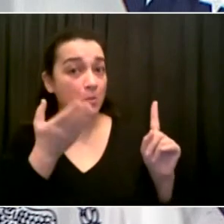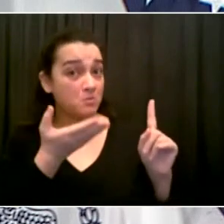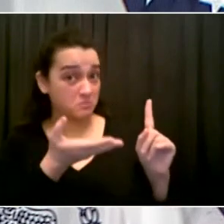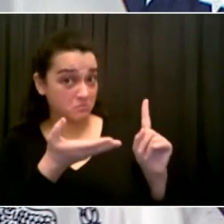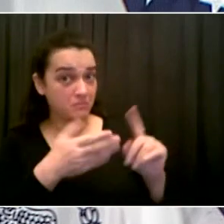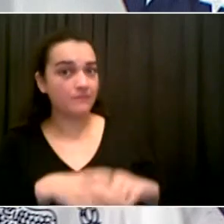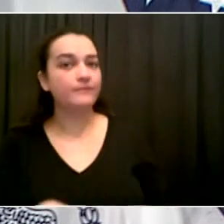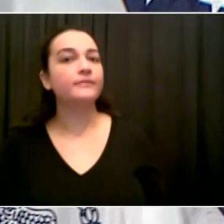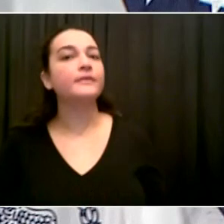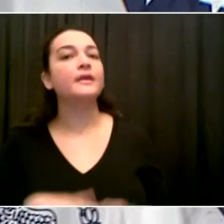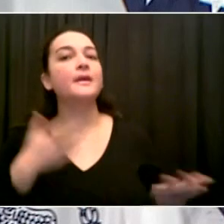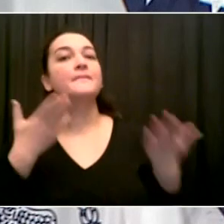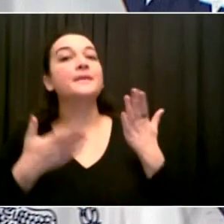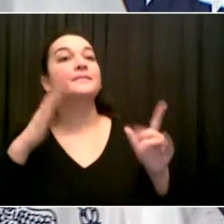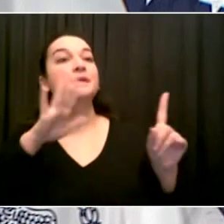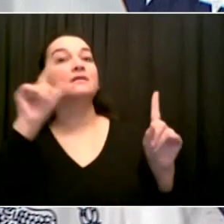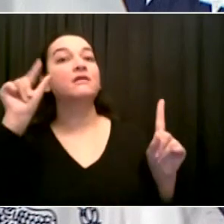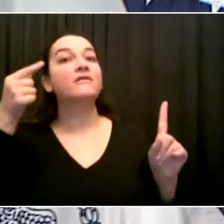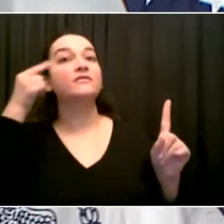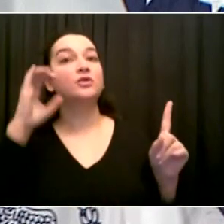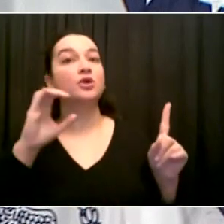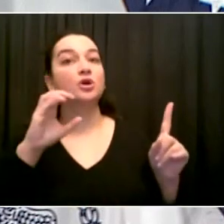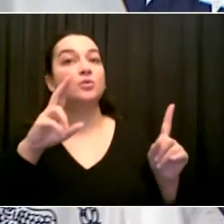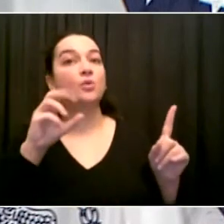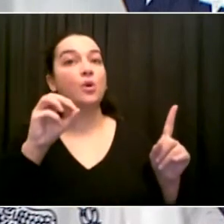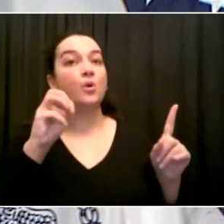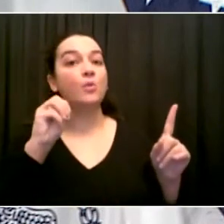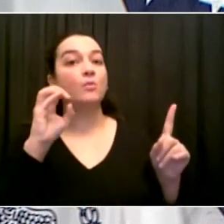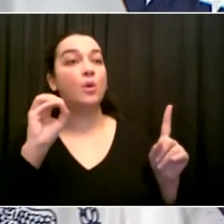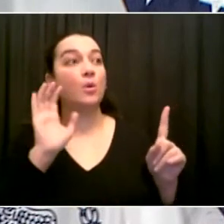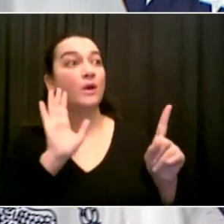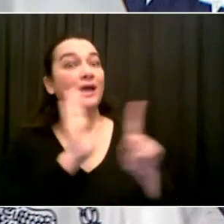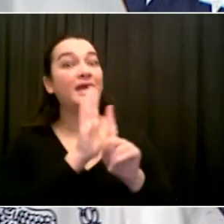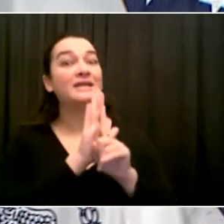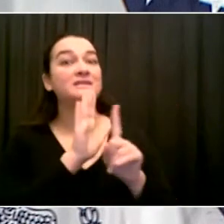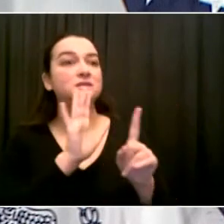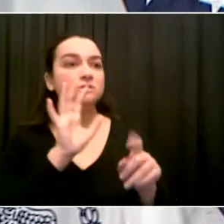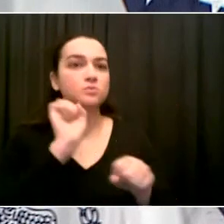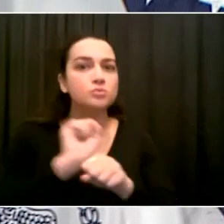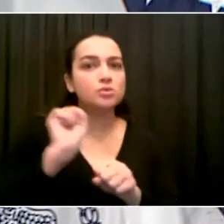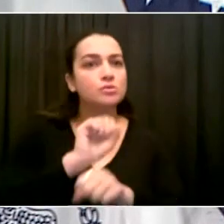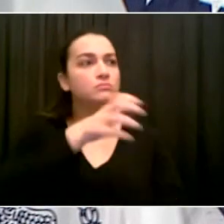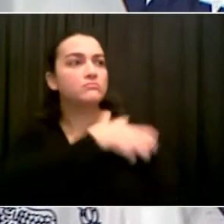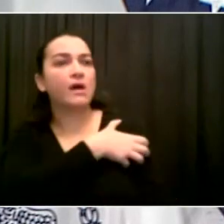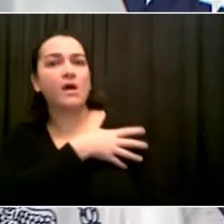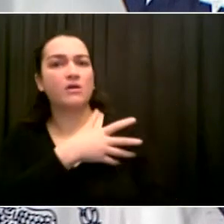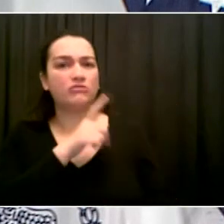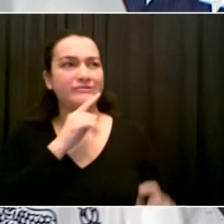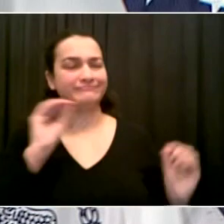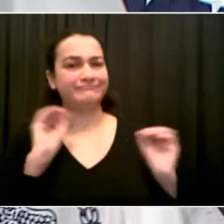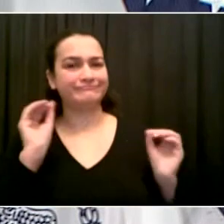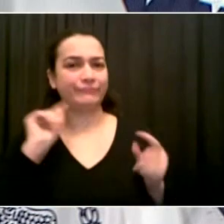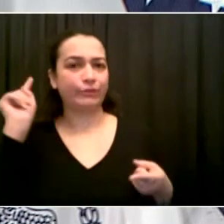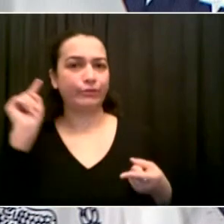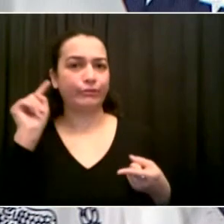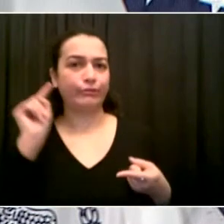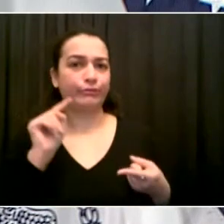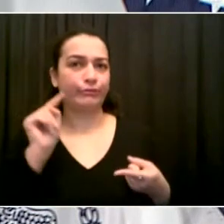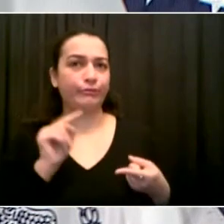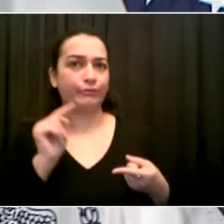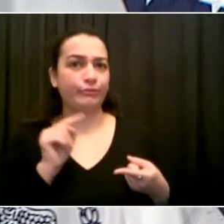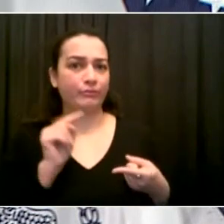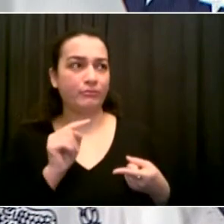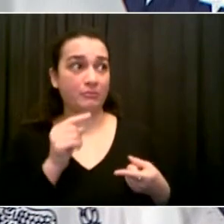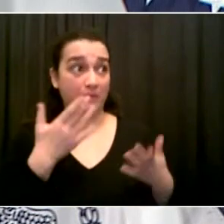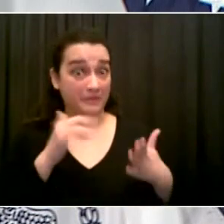heed the calls to resign. Well, that's an interesting theory, Andrew. I would say it just as simply. The legislature led the budget